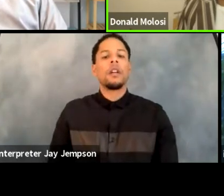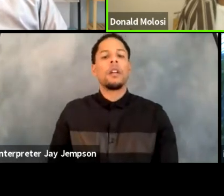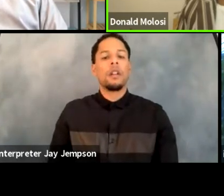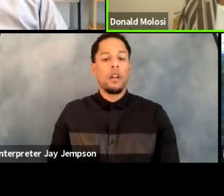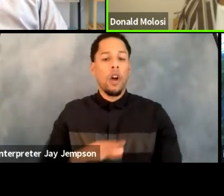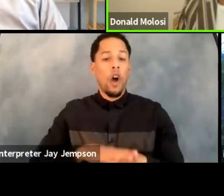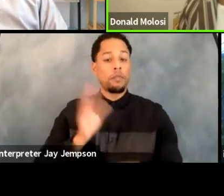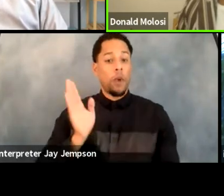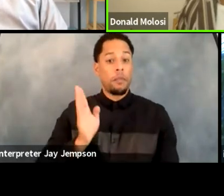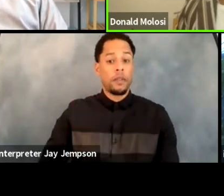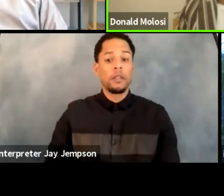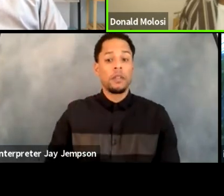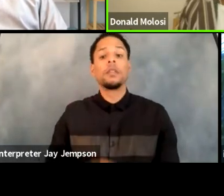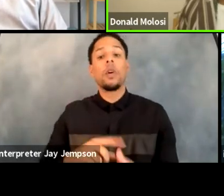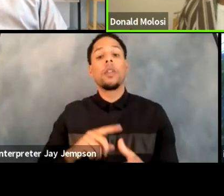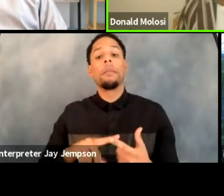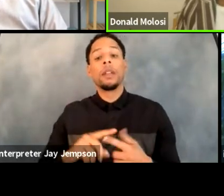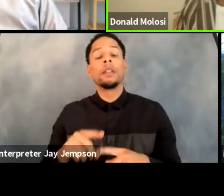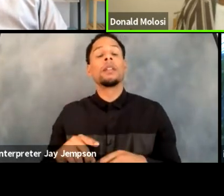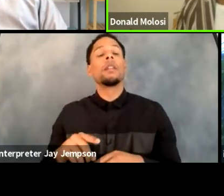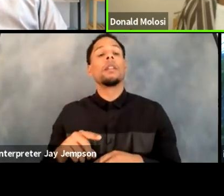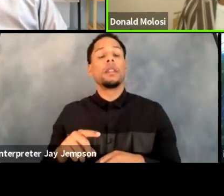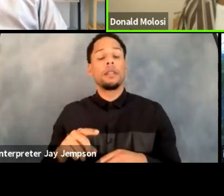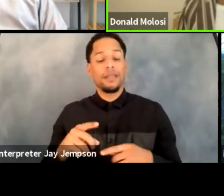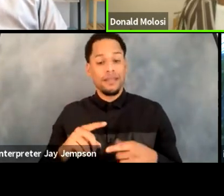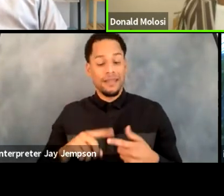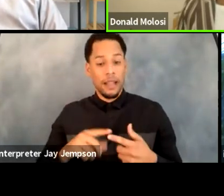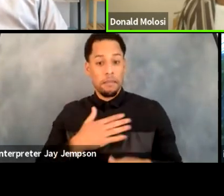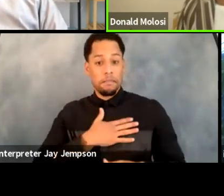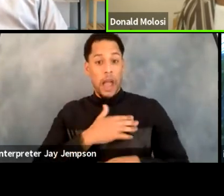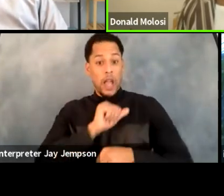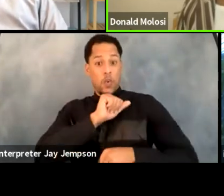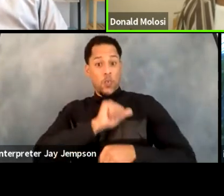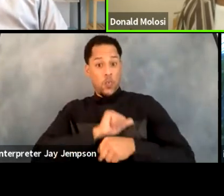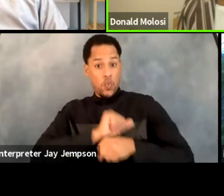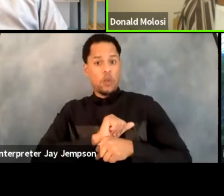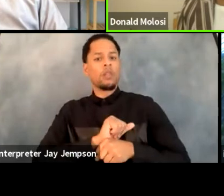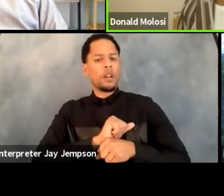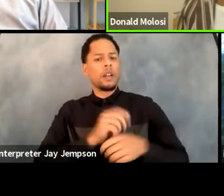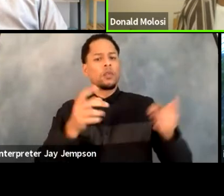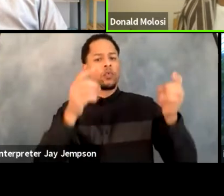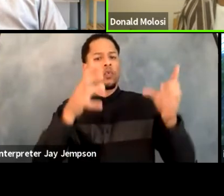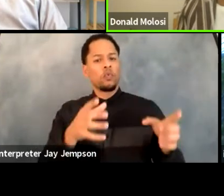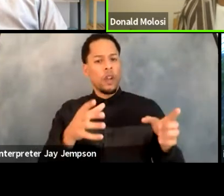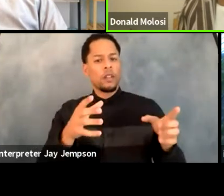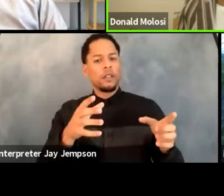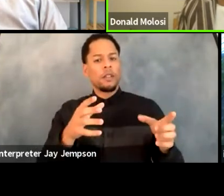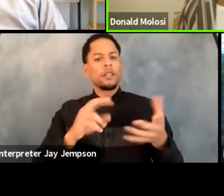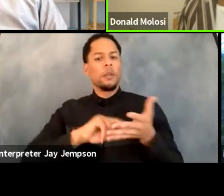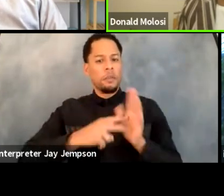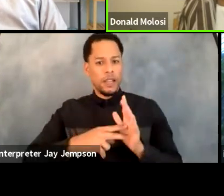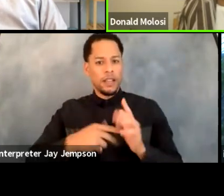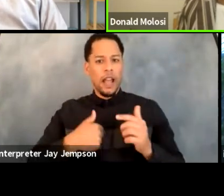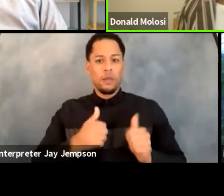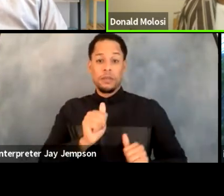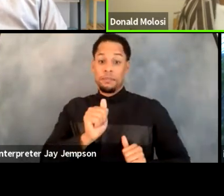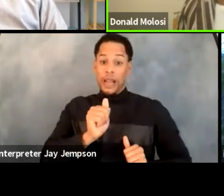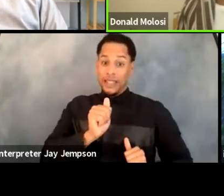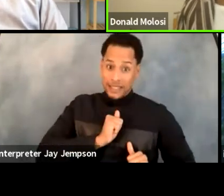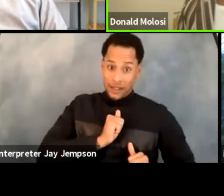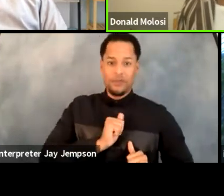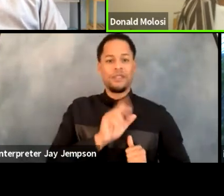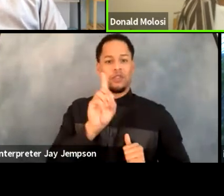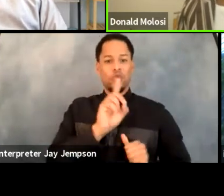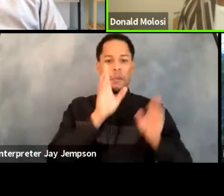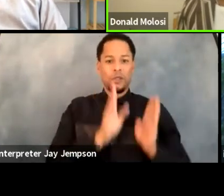meant I was also dramaturging as well. So I think the dynamic between being dramaturged and you dramaturging yourself is